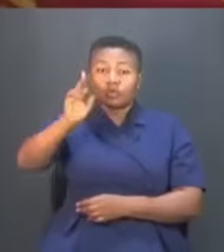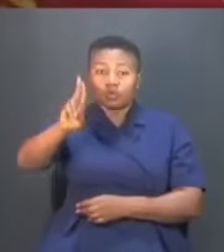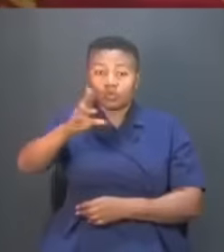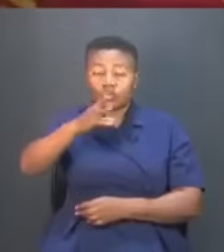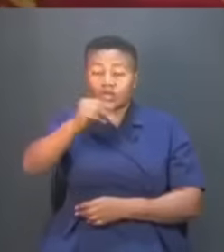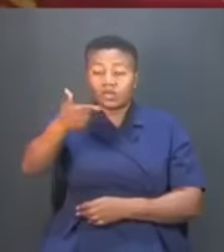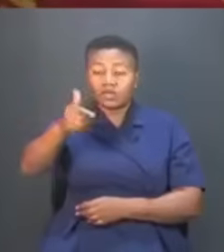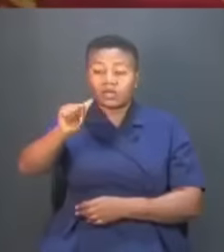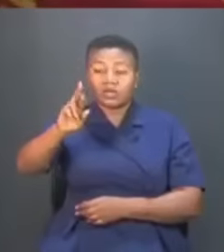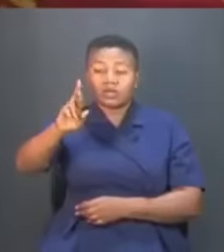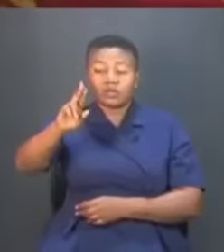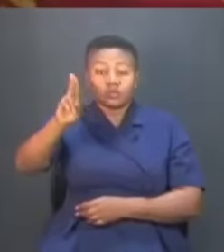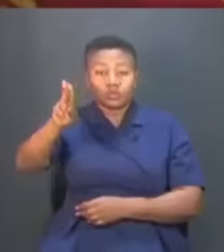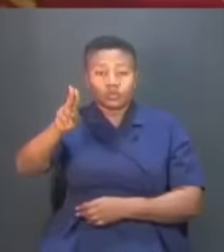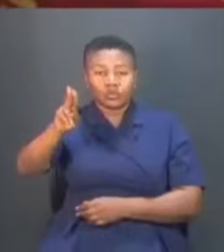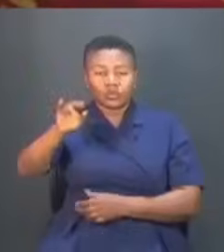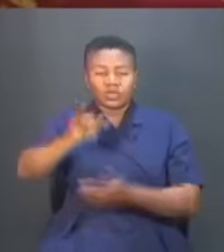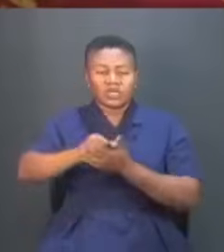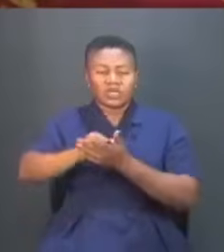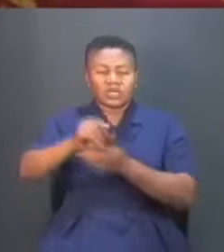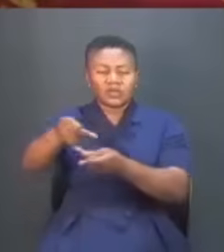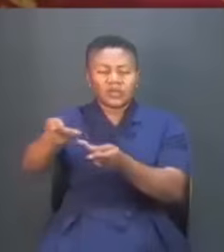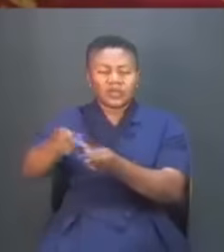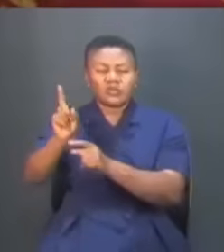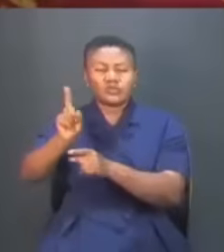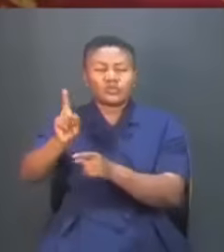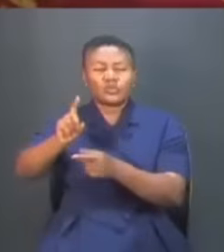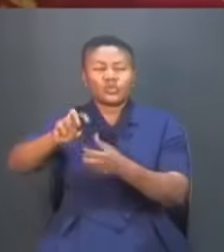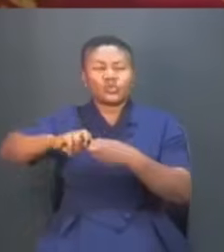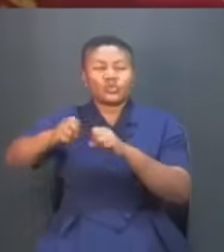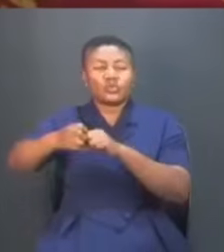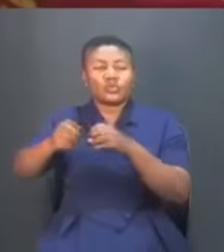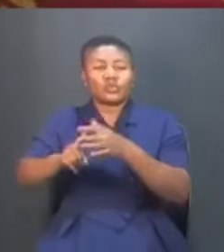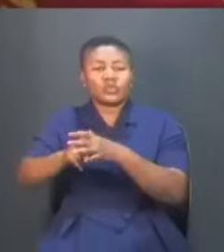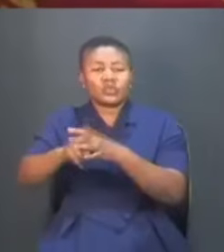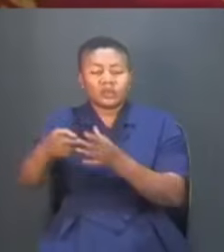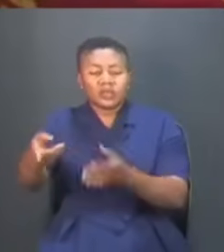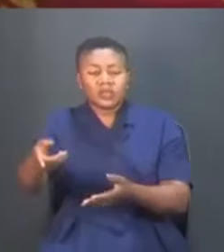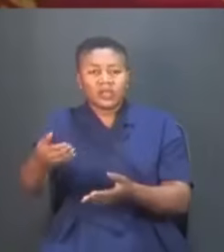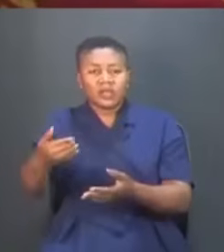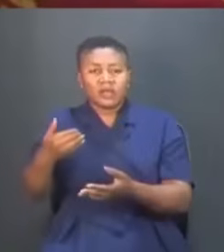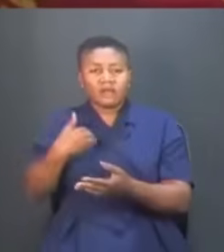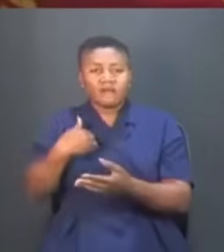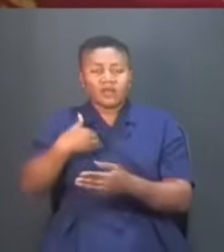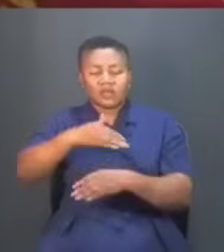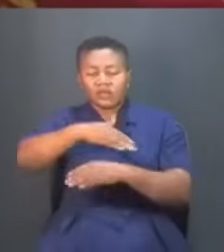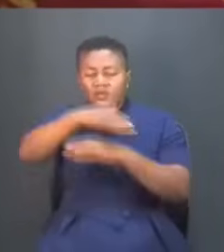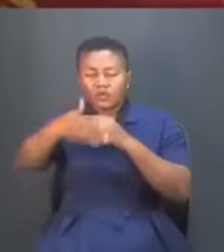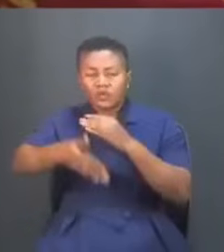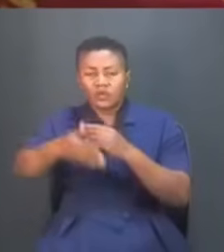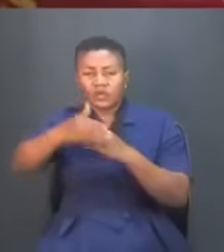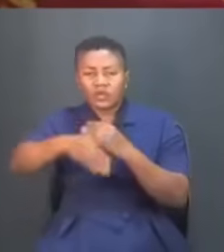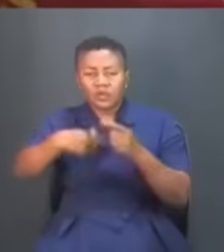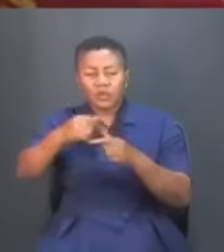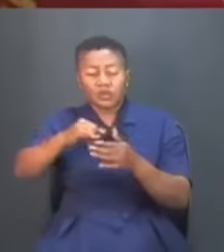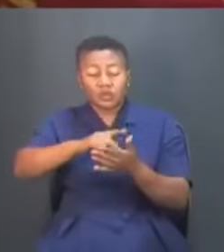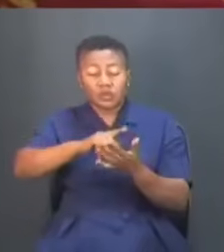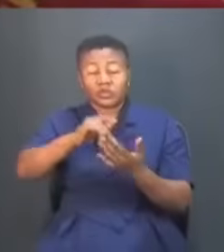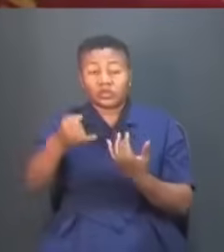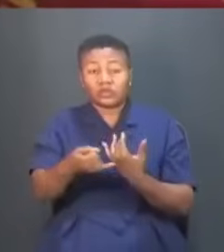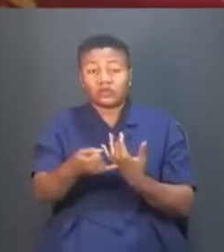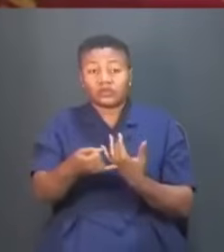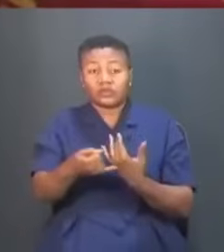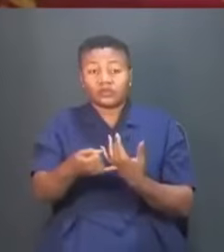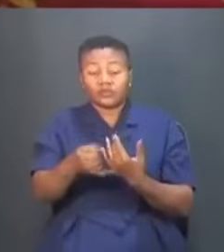situated, has unfortunately affected the smooth execution and the completion of the project.